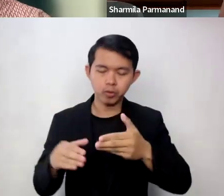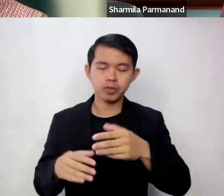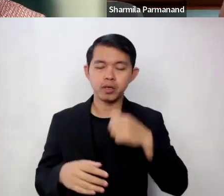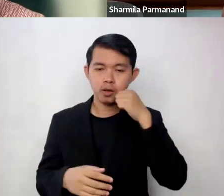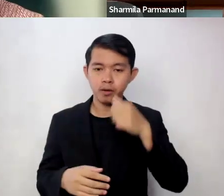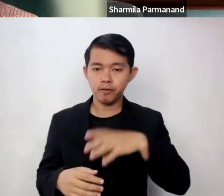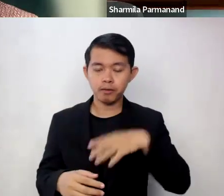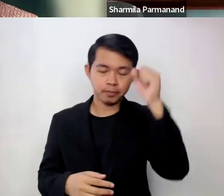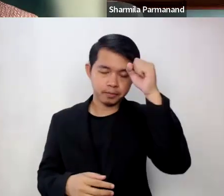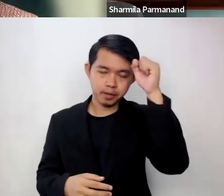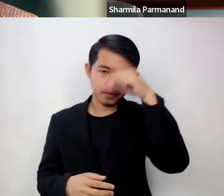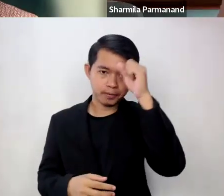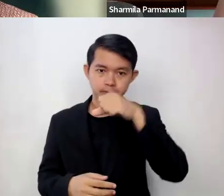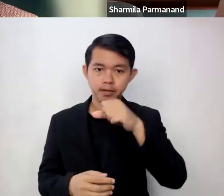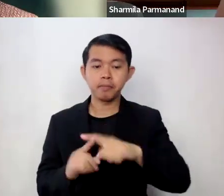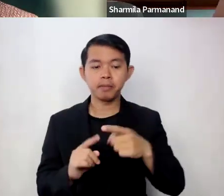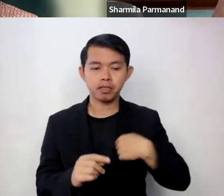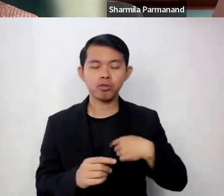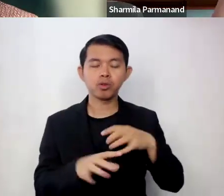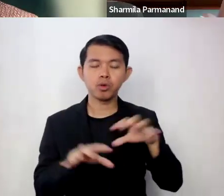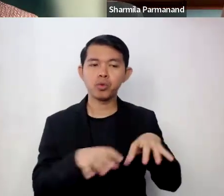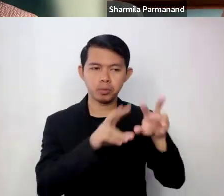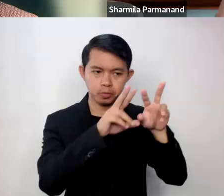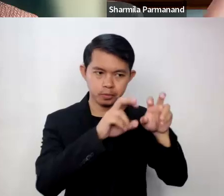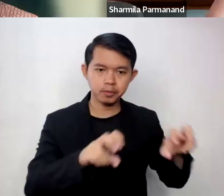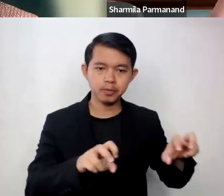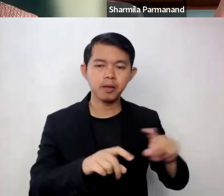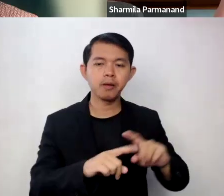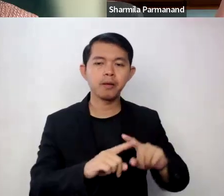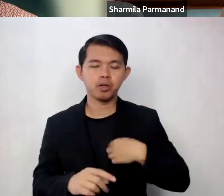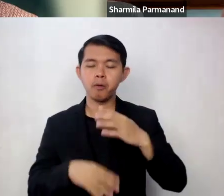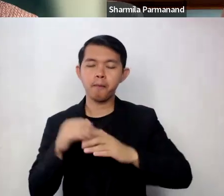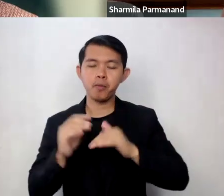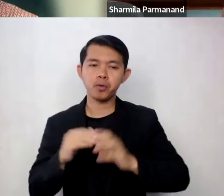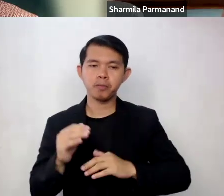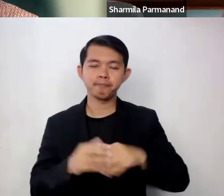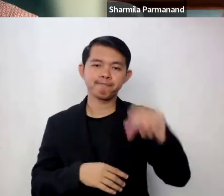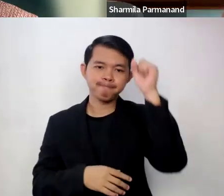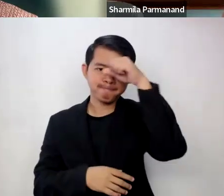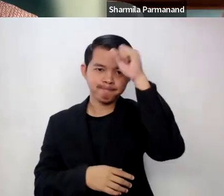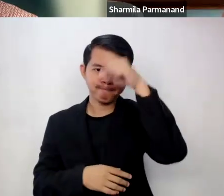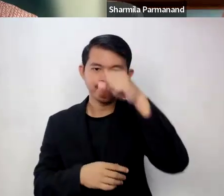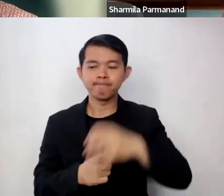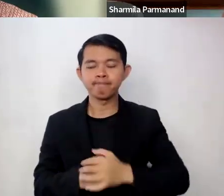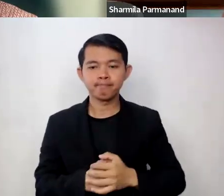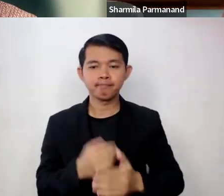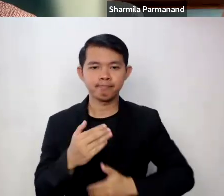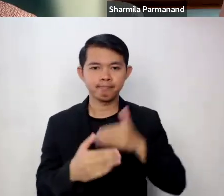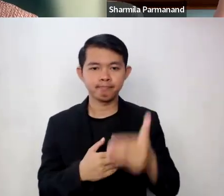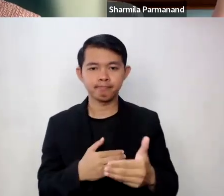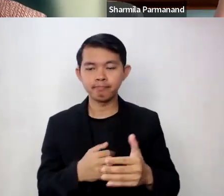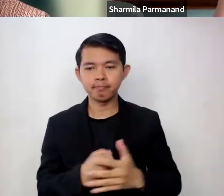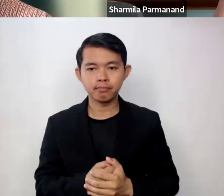I also do work in queer studies, but I am more comfortable in feminist scholarship. Um, and the next one would be,